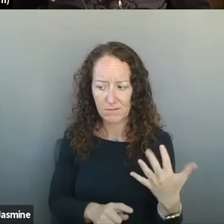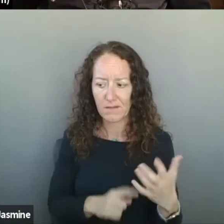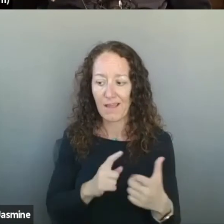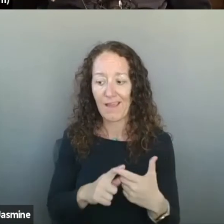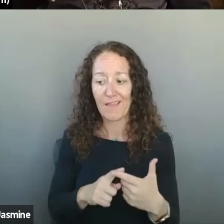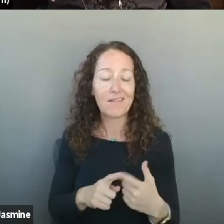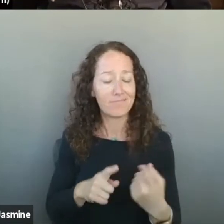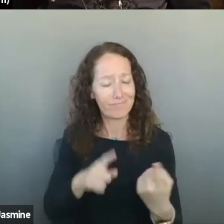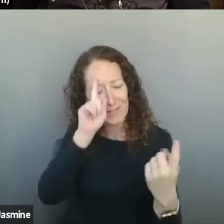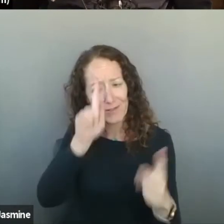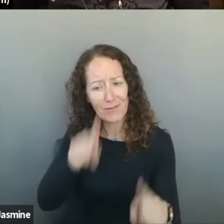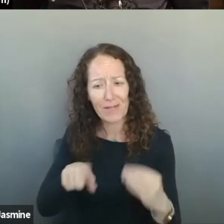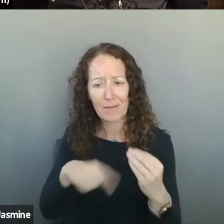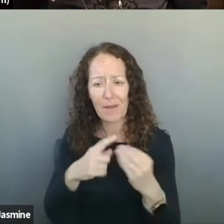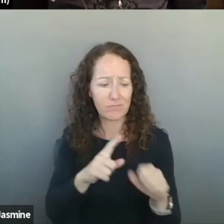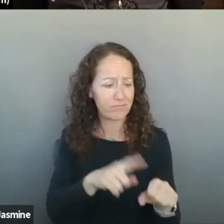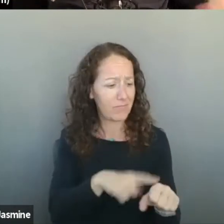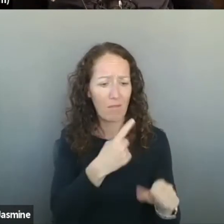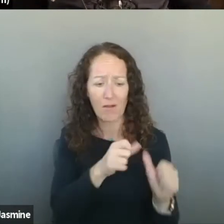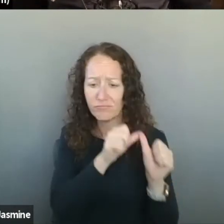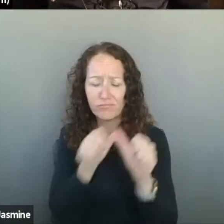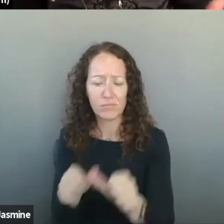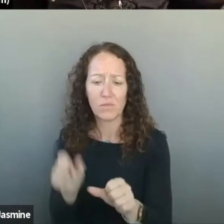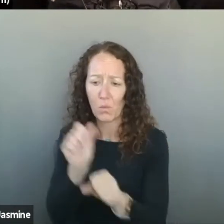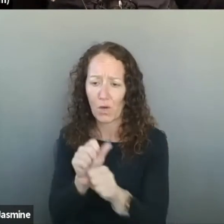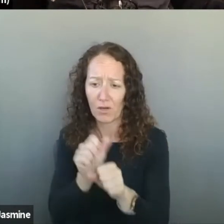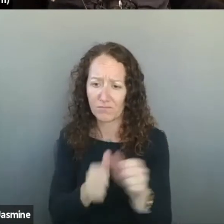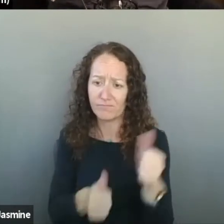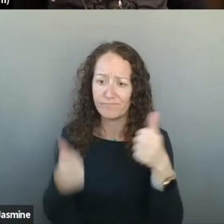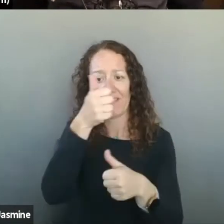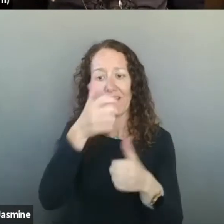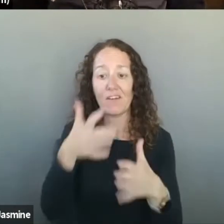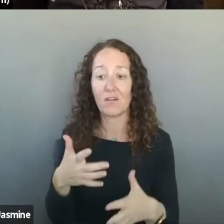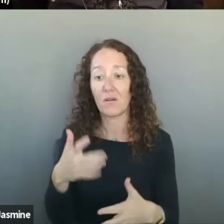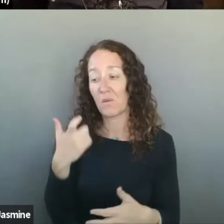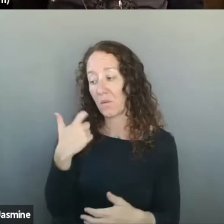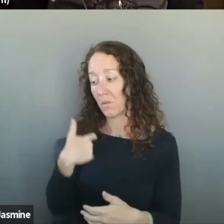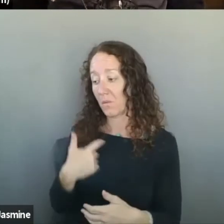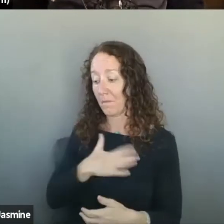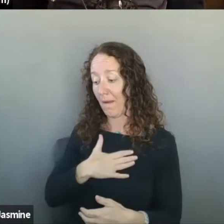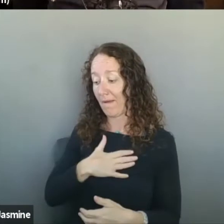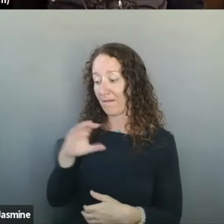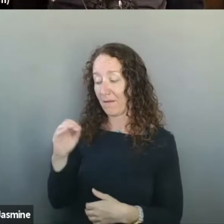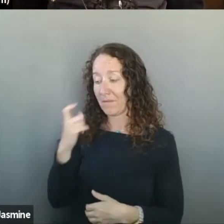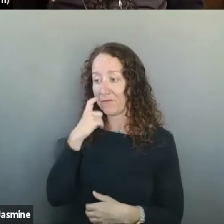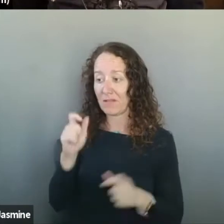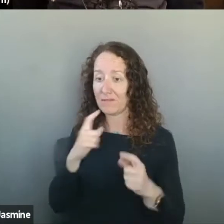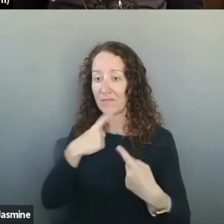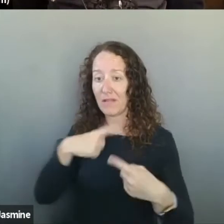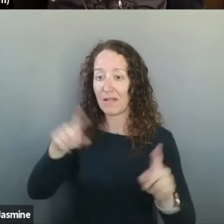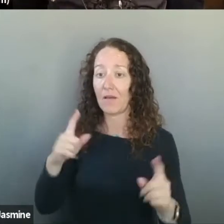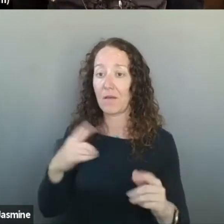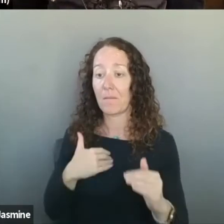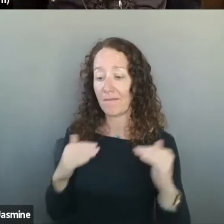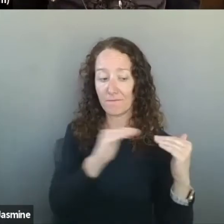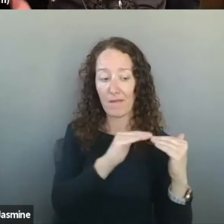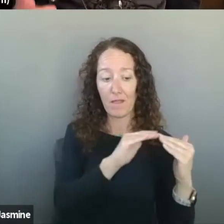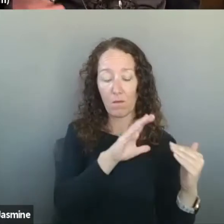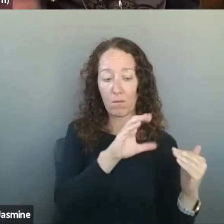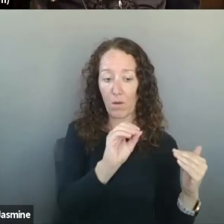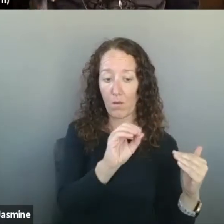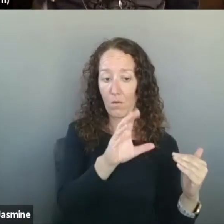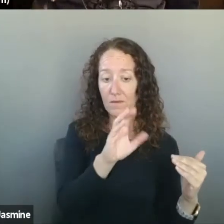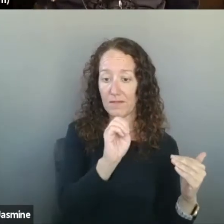tenure. And at Fractured Atlas, we just recently announced this, but we've been working on it for a while. My fellow co-CEO, Lauren Ruffin, and I